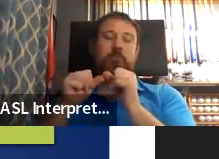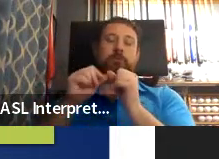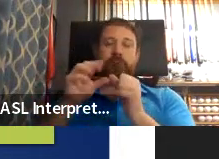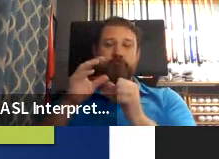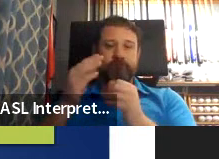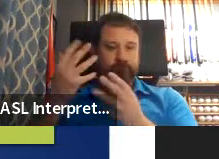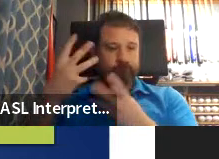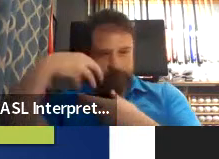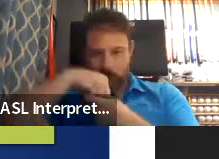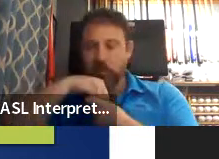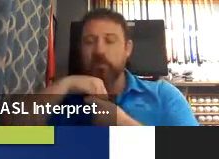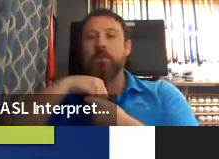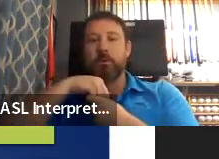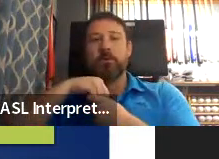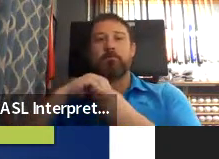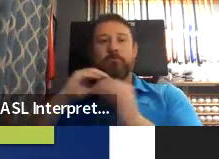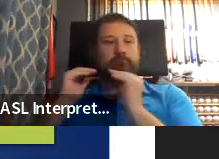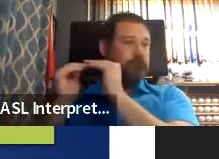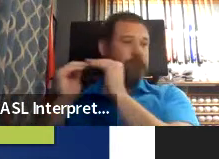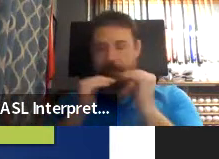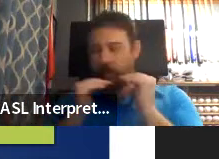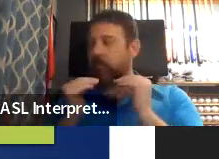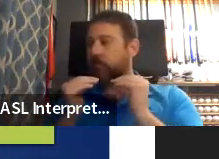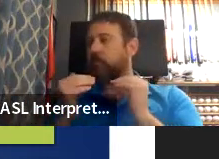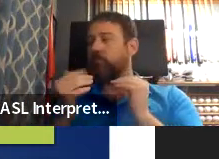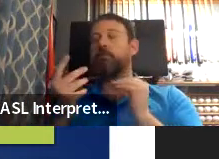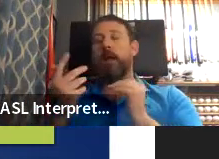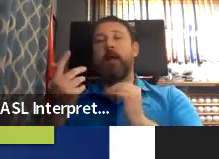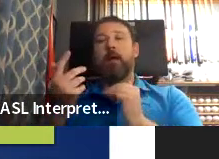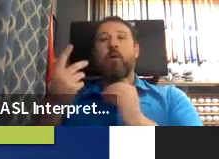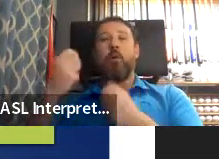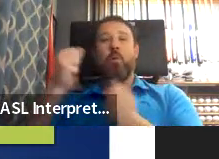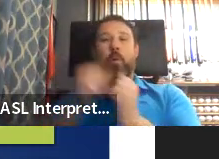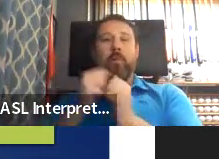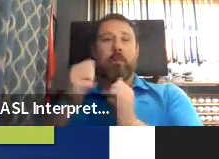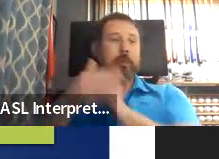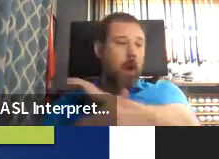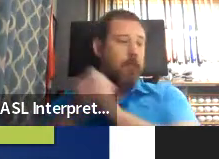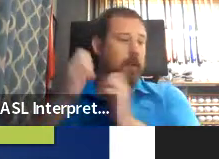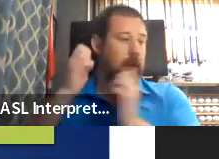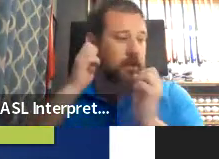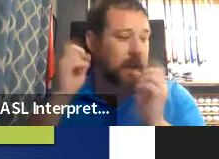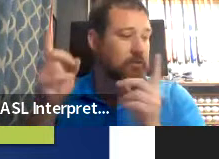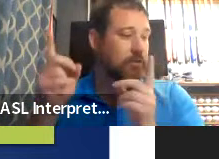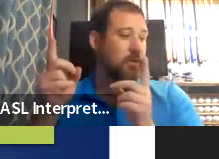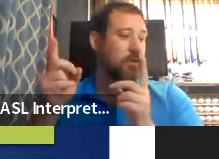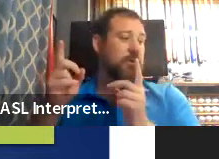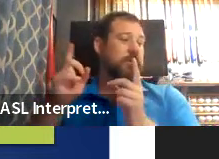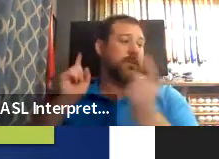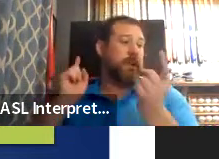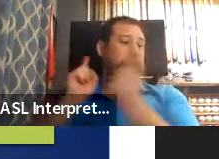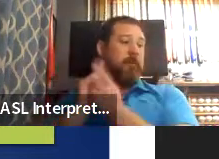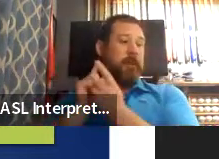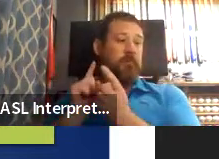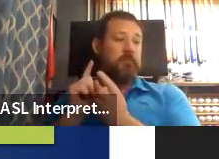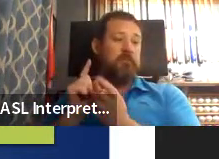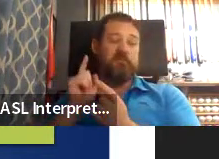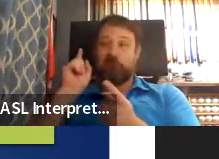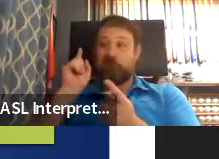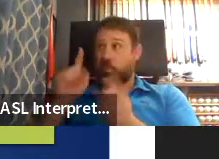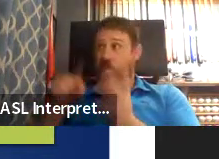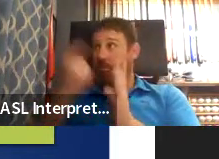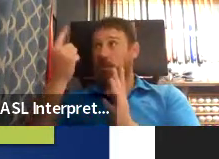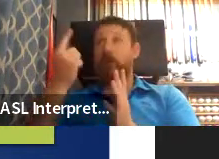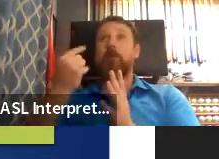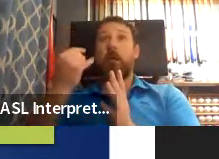had representatives from the health department and the County Office of Education, and continued to meet once a week until last fall.